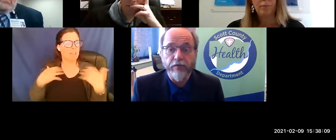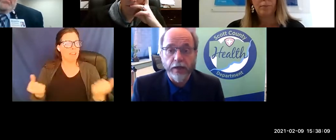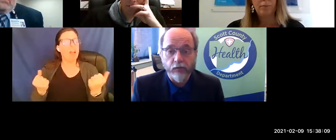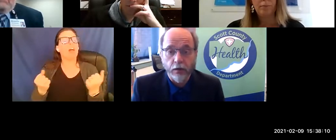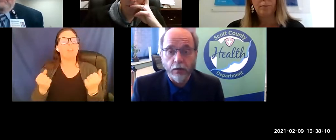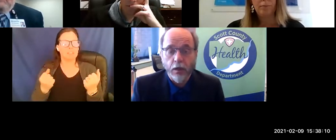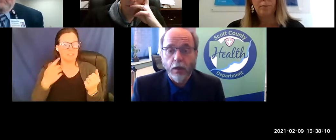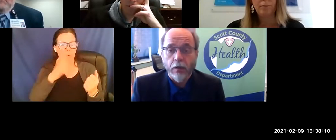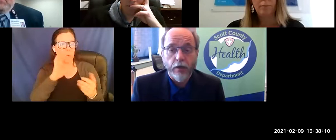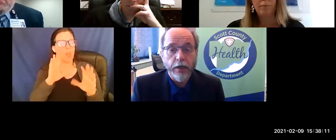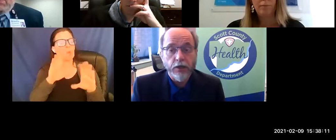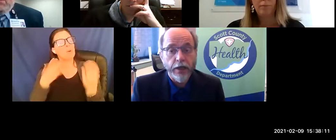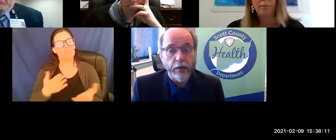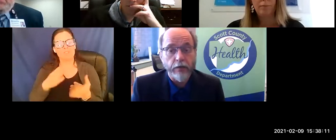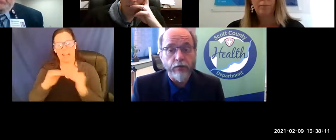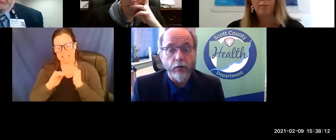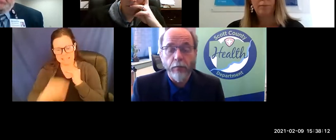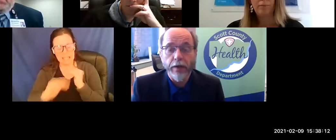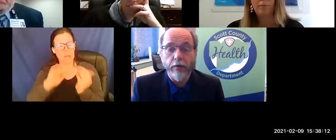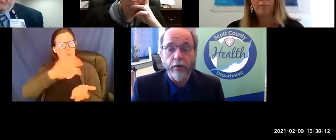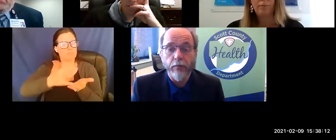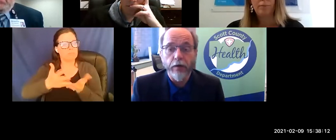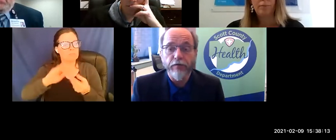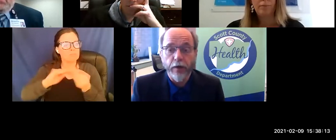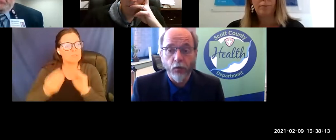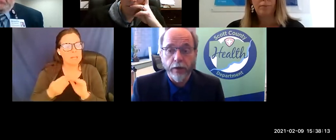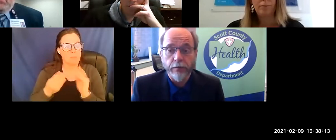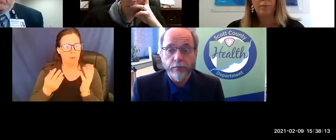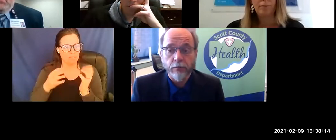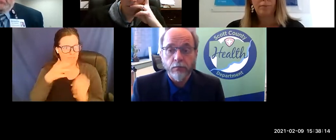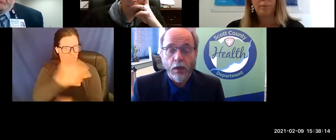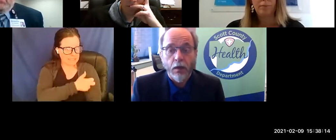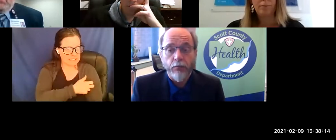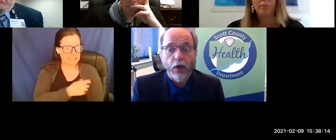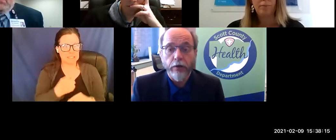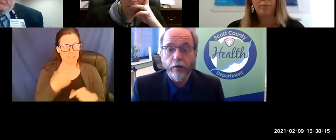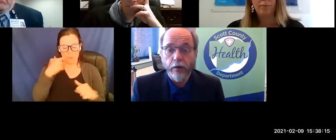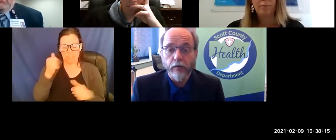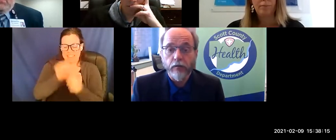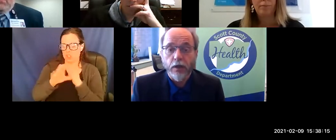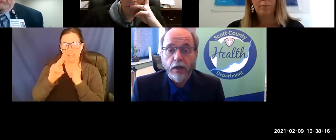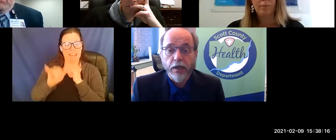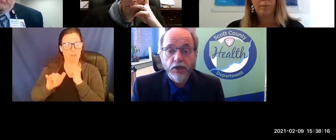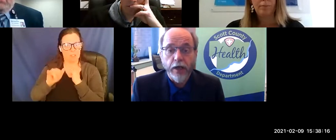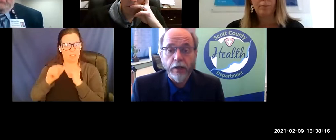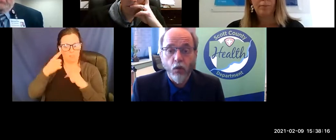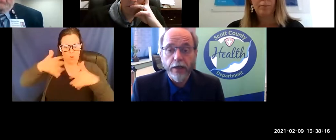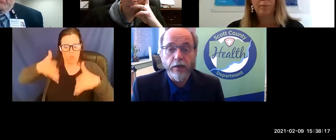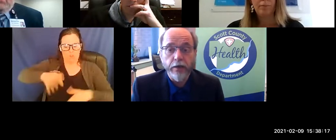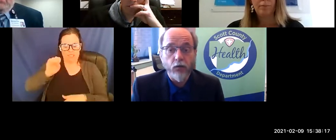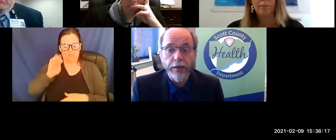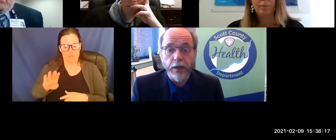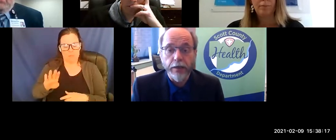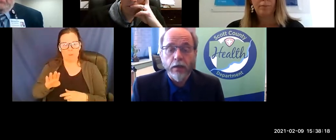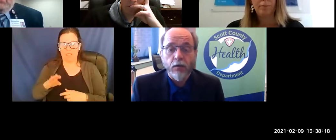of vaccine to each county for the remainder of the month of February. Prior to this, each county waited to